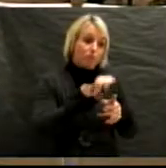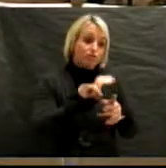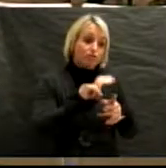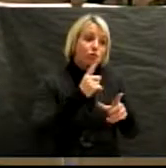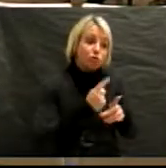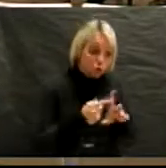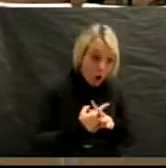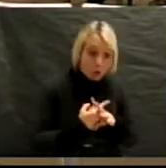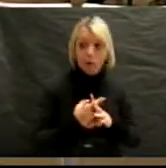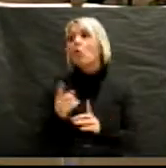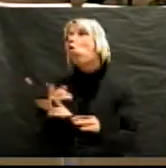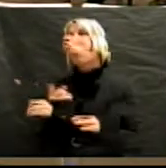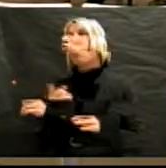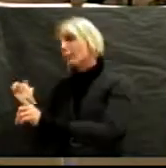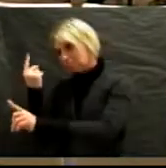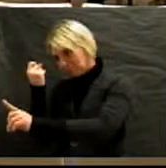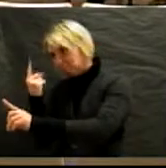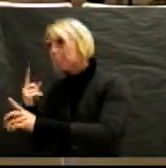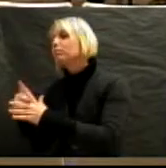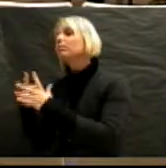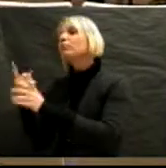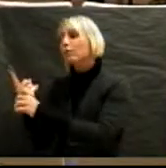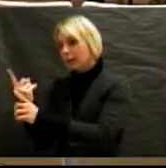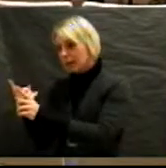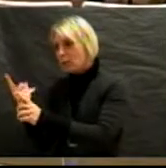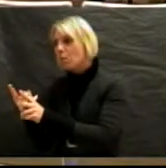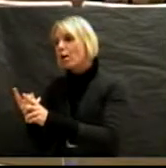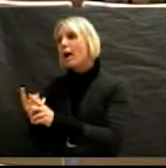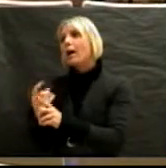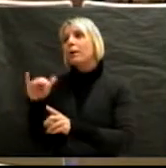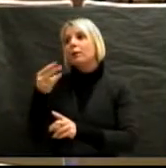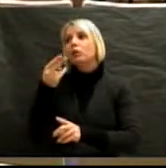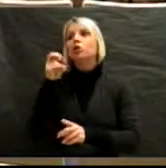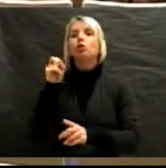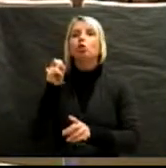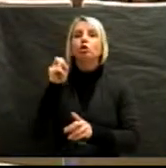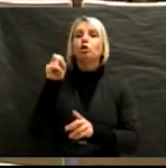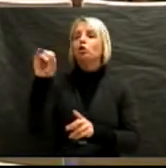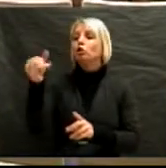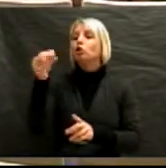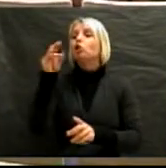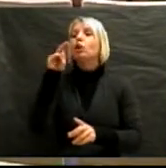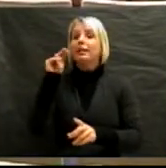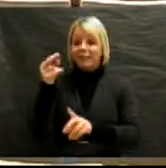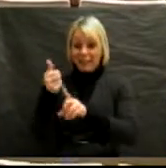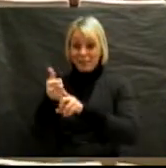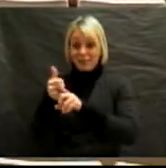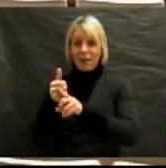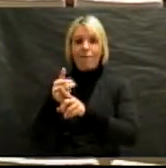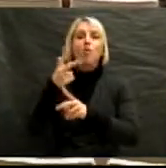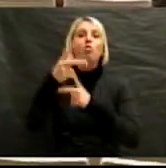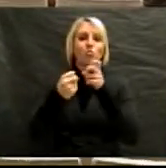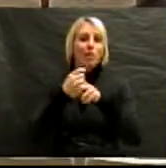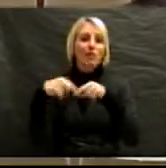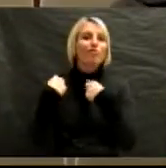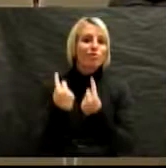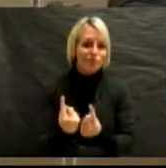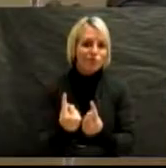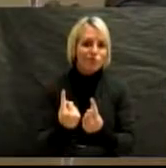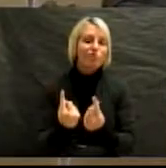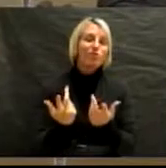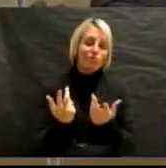prohibits Jason No. from serving 3 years. Okay. Thank you. All right, any other nominations?